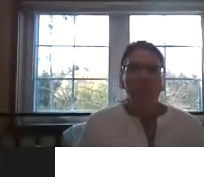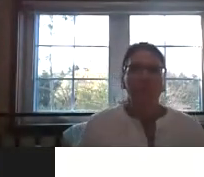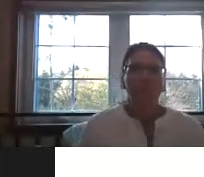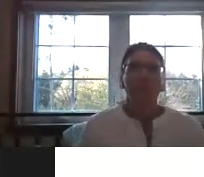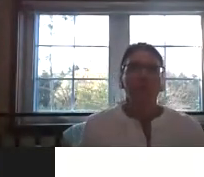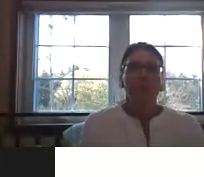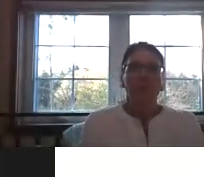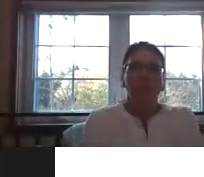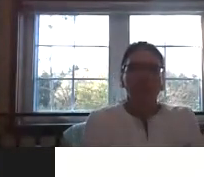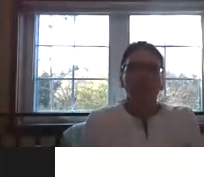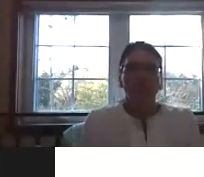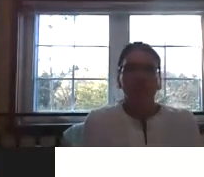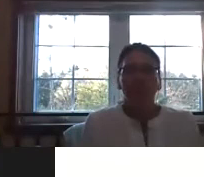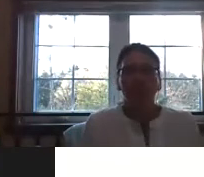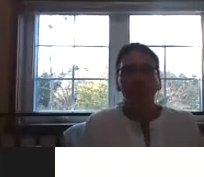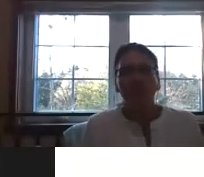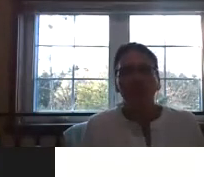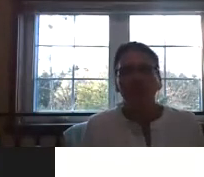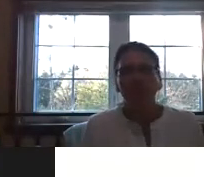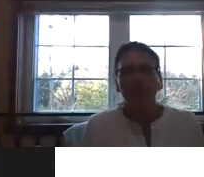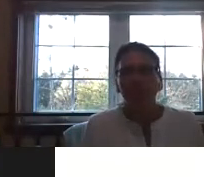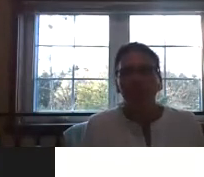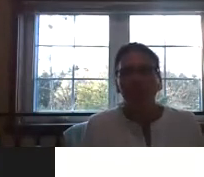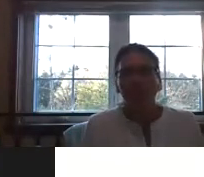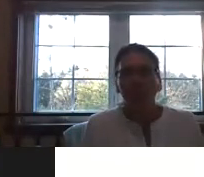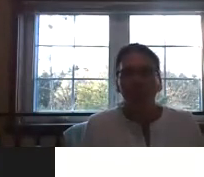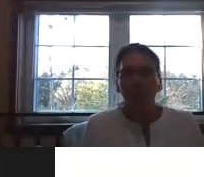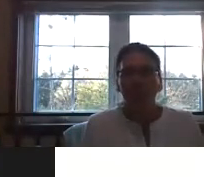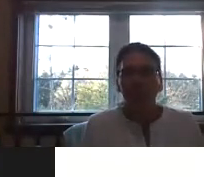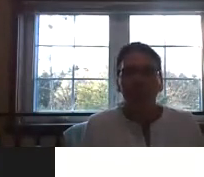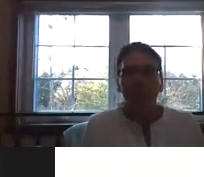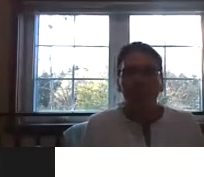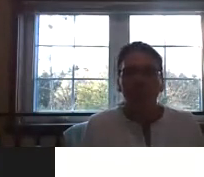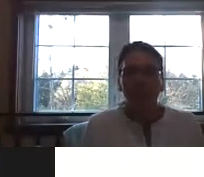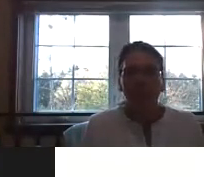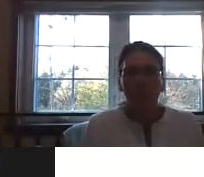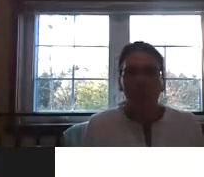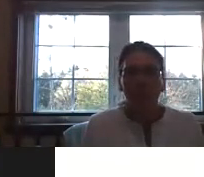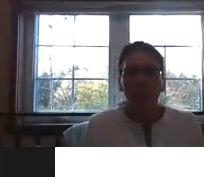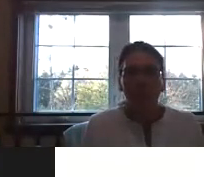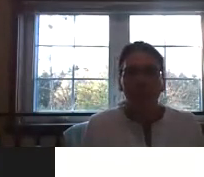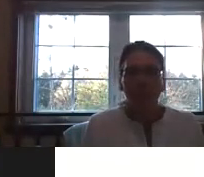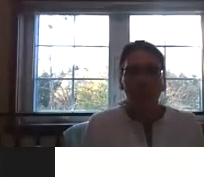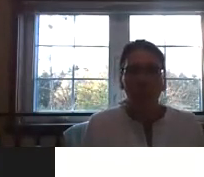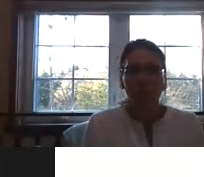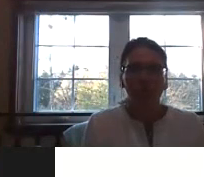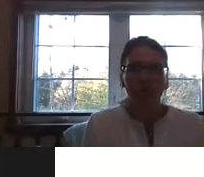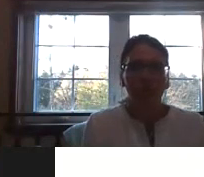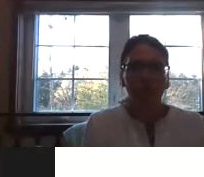needs attention there. I don't want to open up a can of worms,